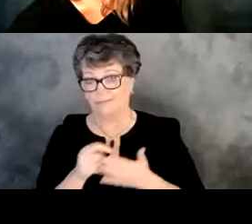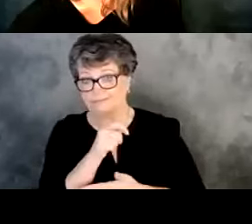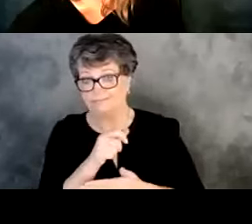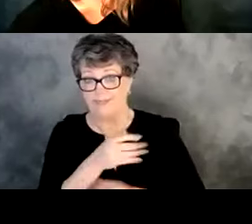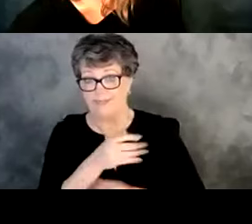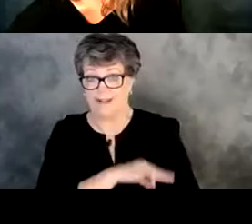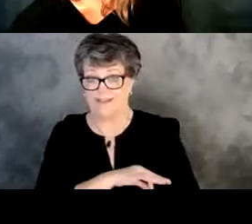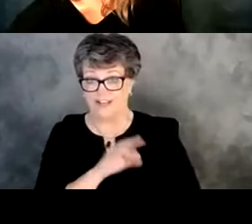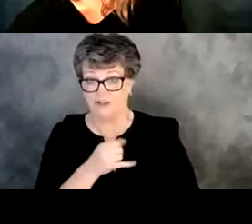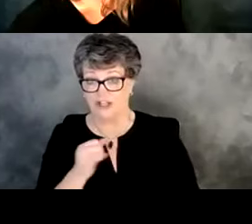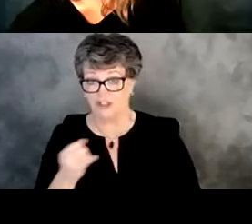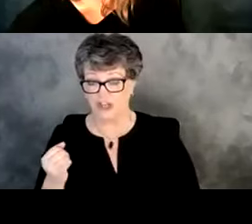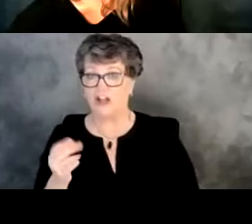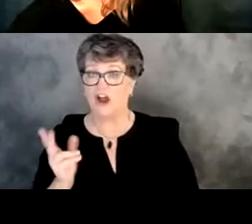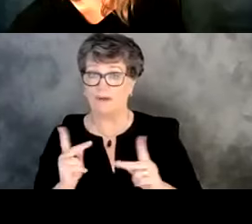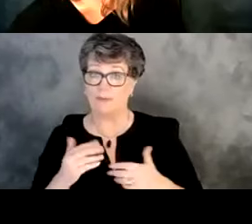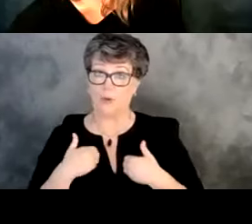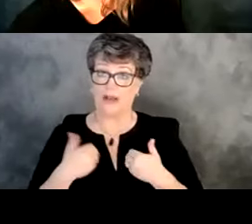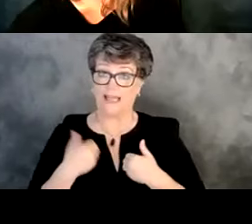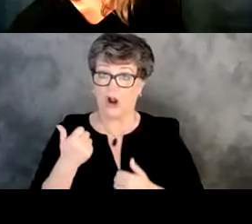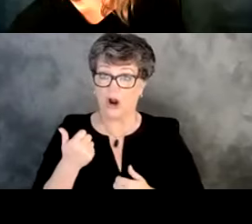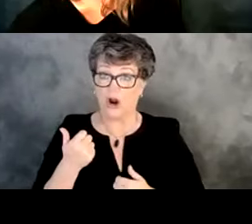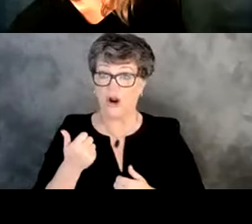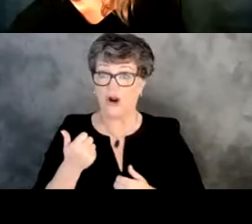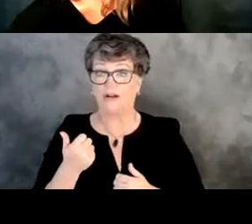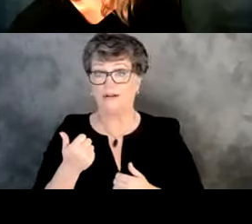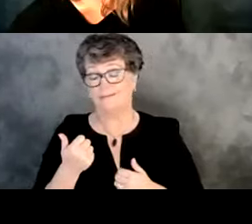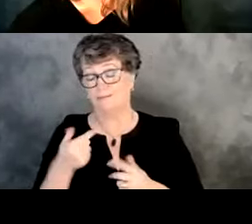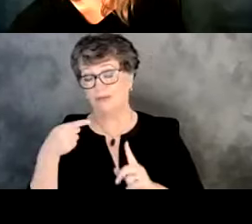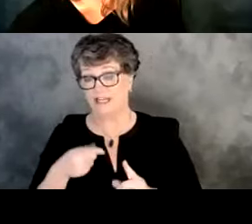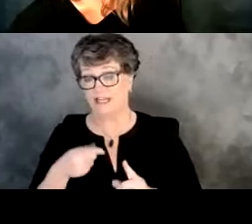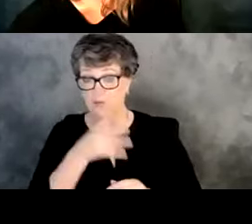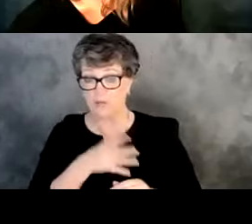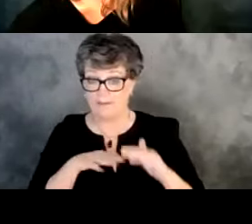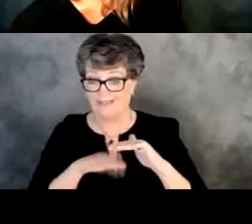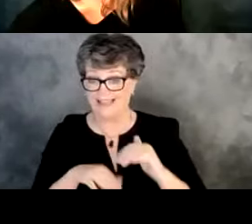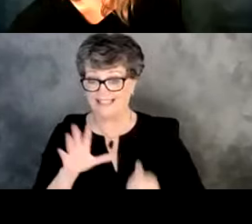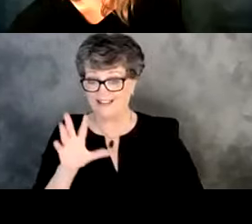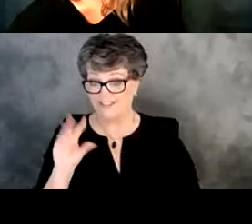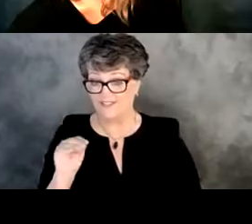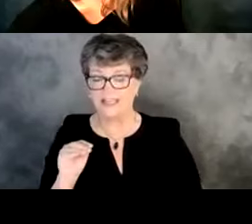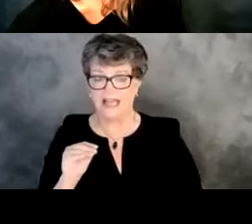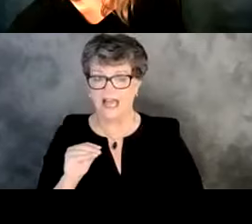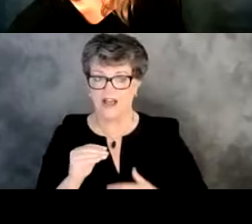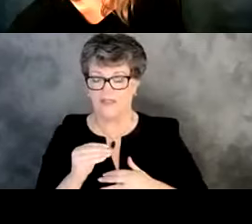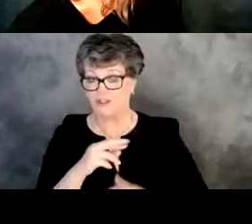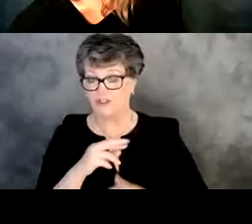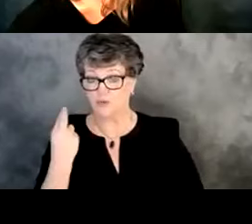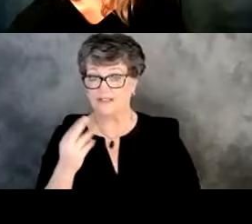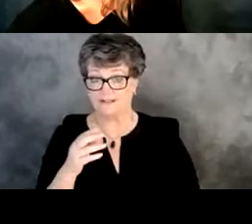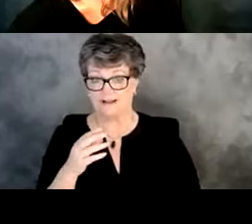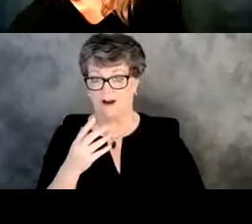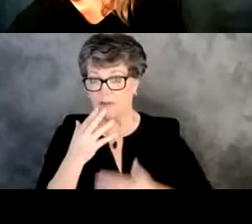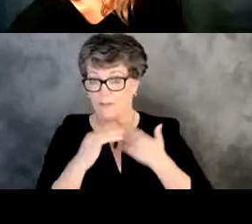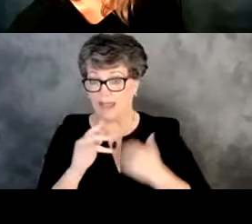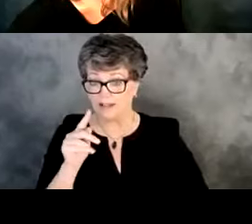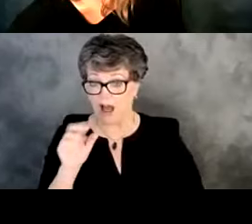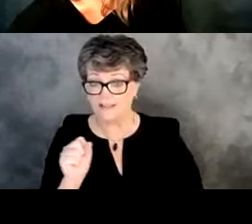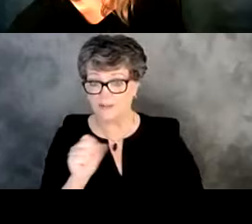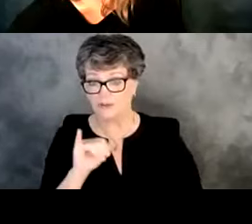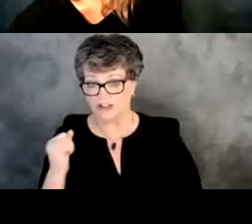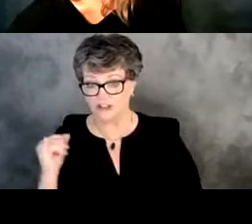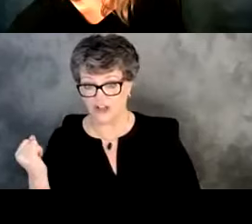For people who are younger, and particularly women under 50, there were the risk of blood clots with Johnson & Johnson. And